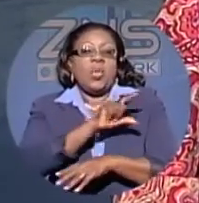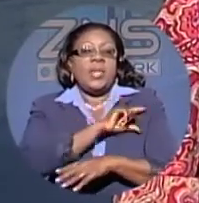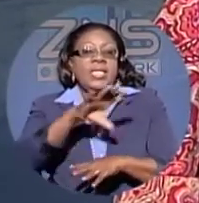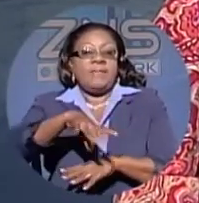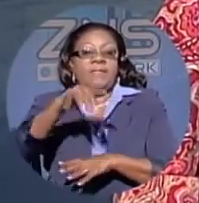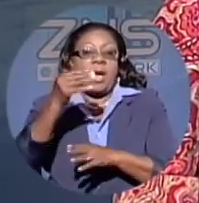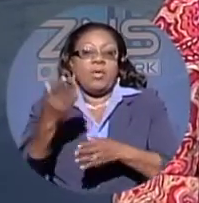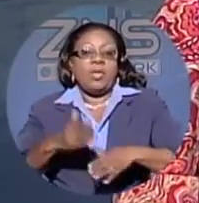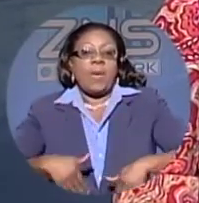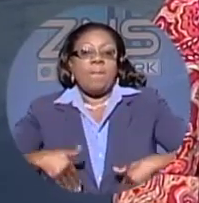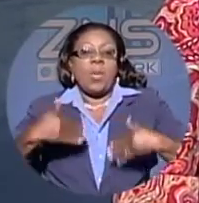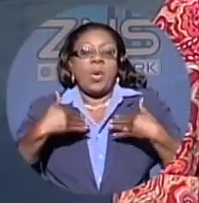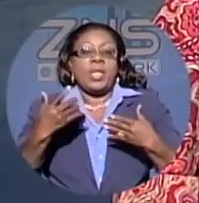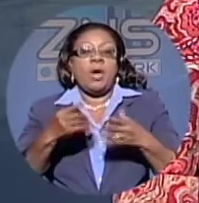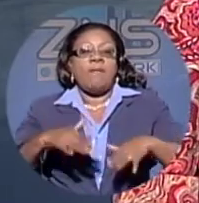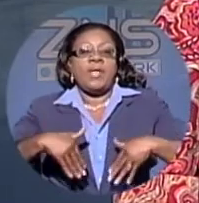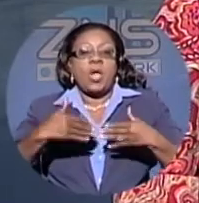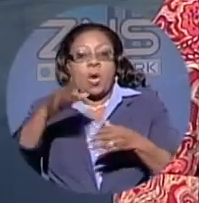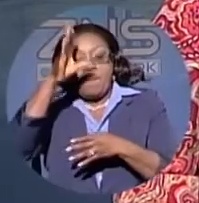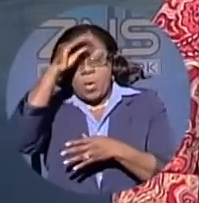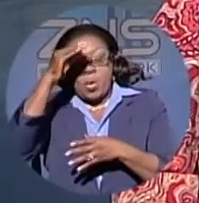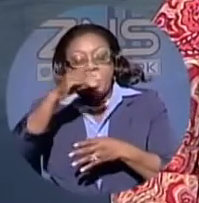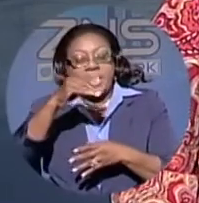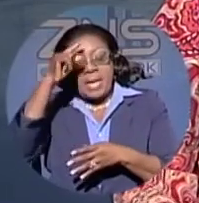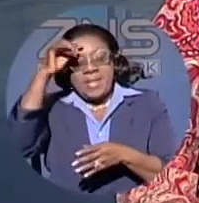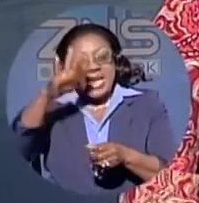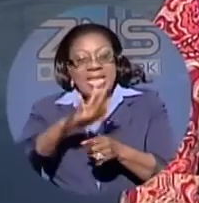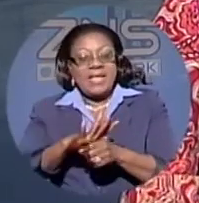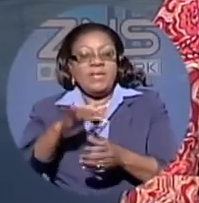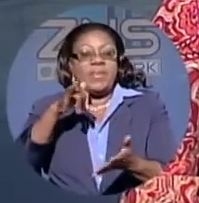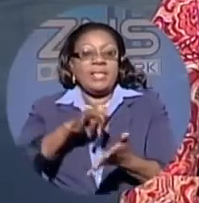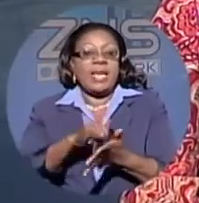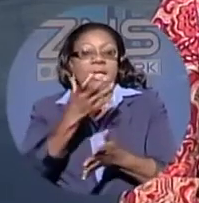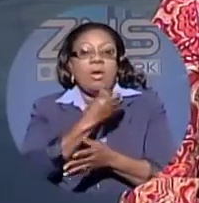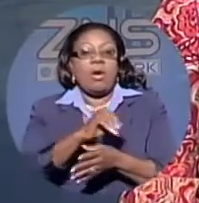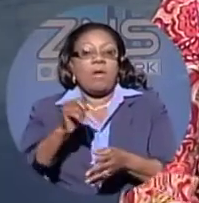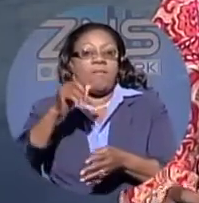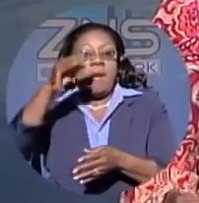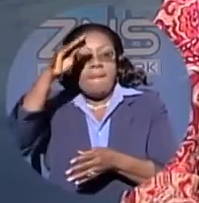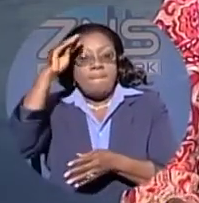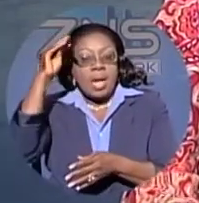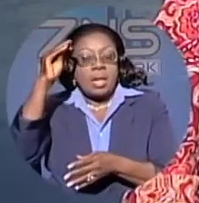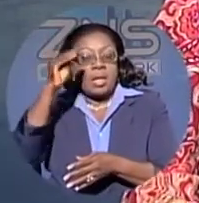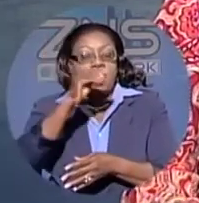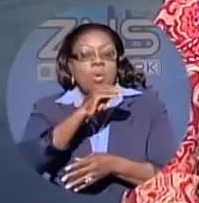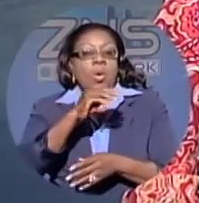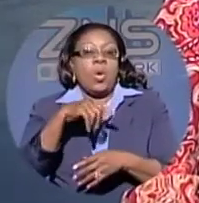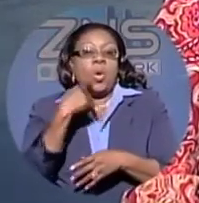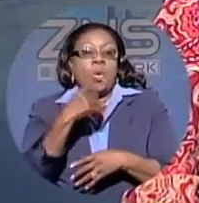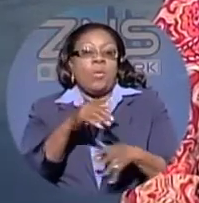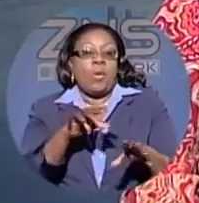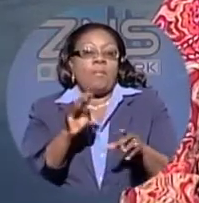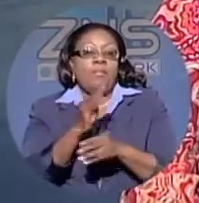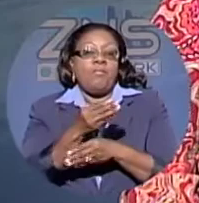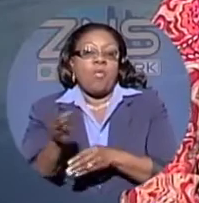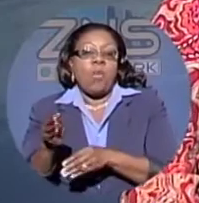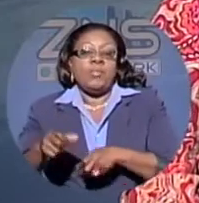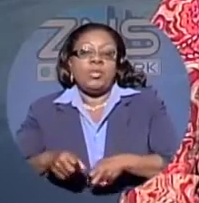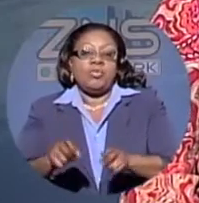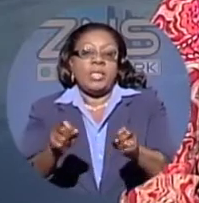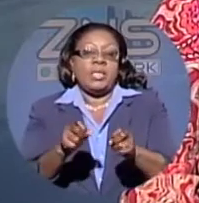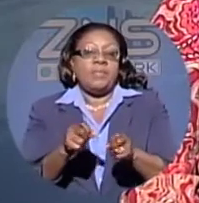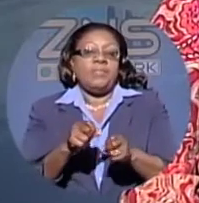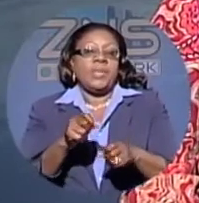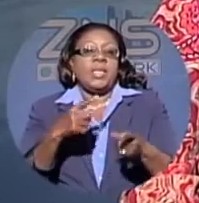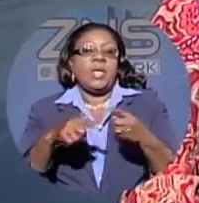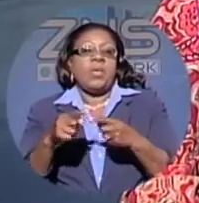believe to be that of Marco Archer of Broome Street. The discovery, according to police, came from a solid team of investigators who took a